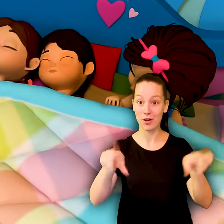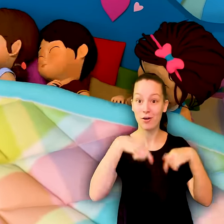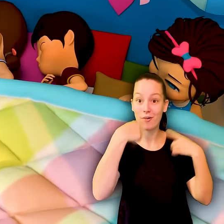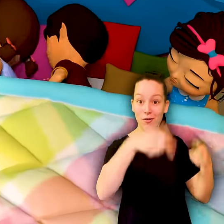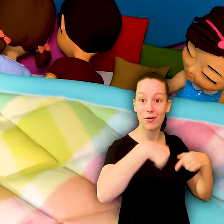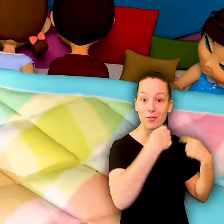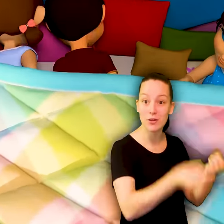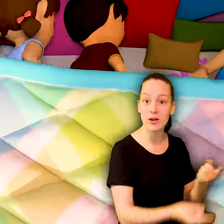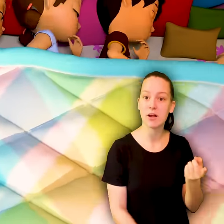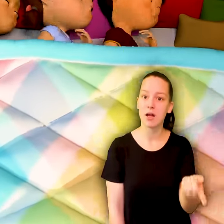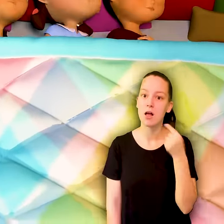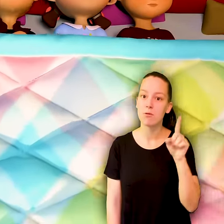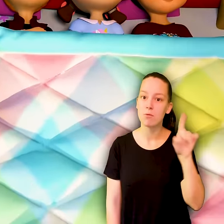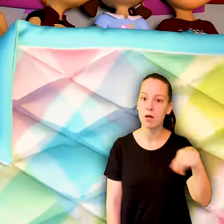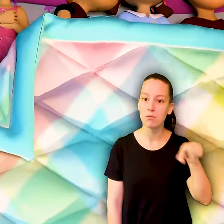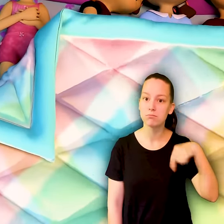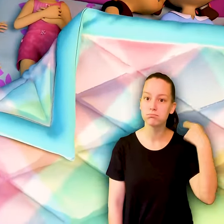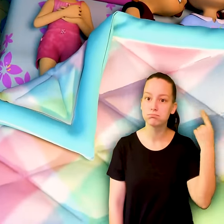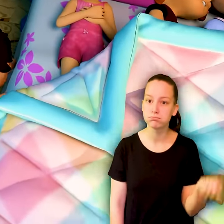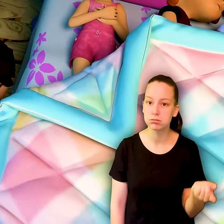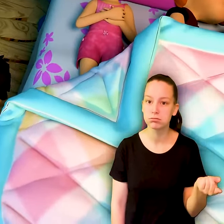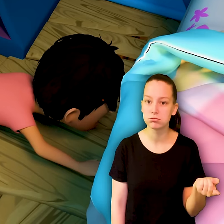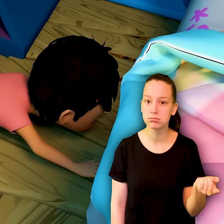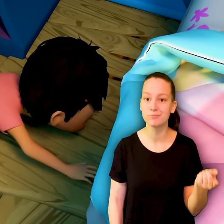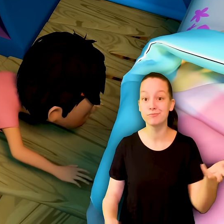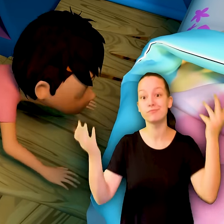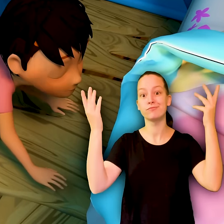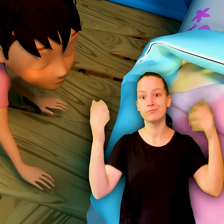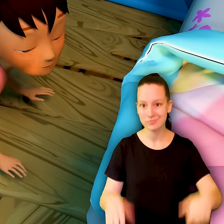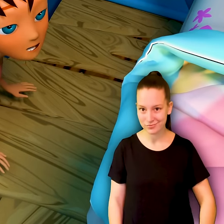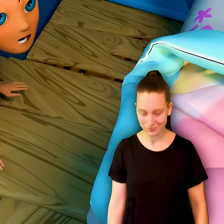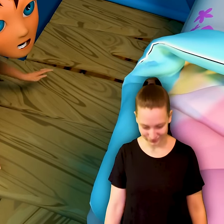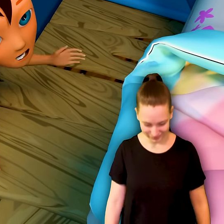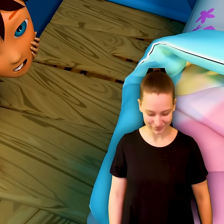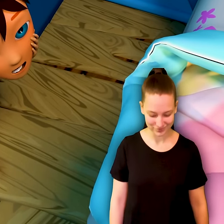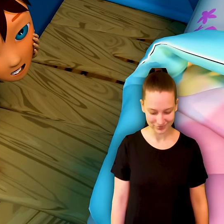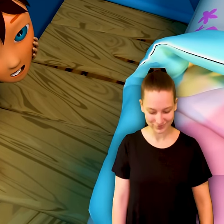so they all rolled over and one fell out